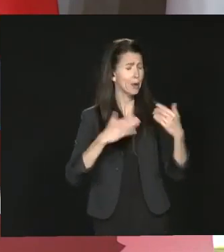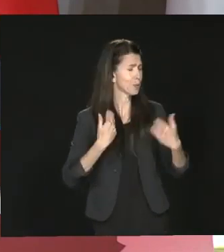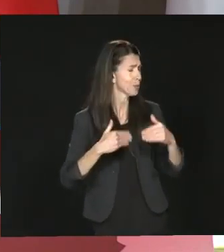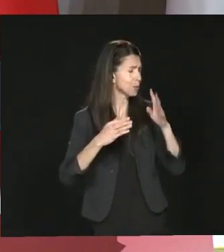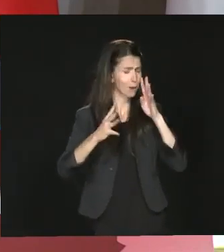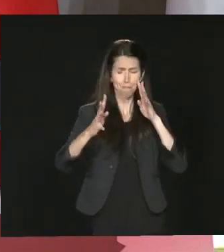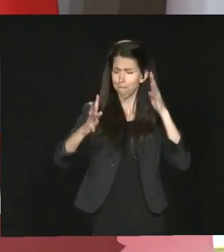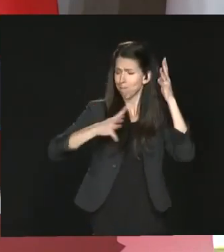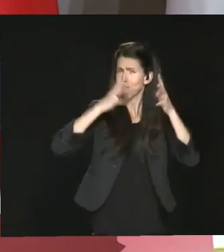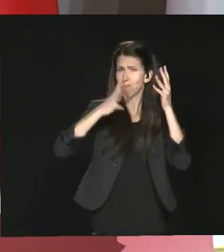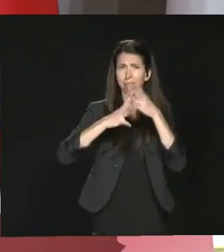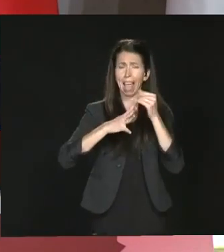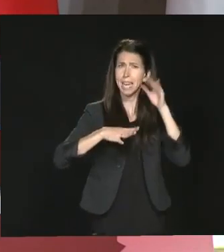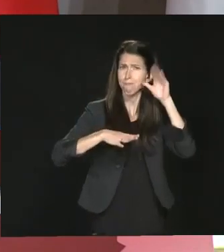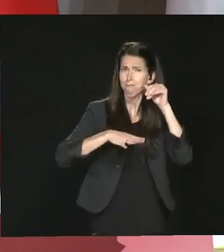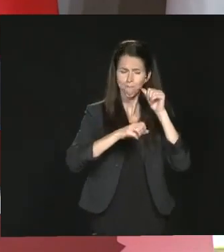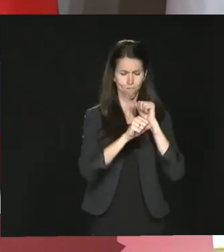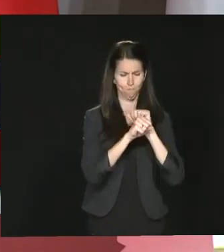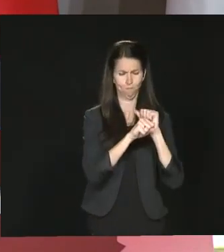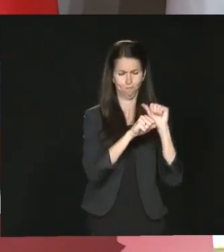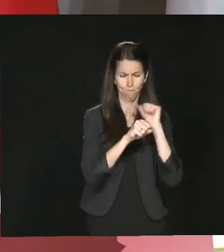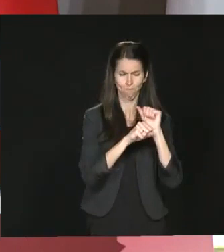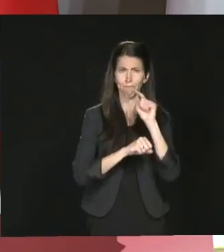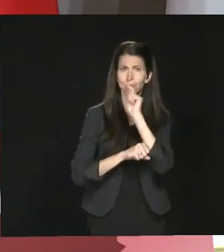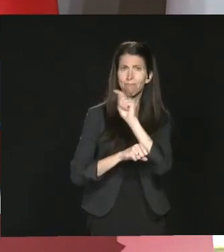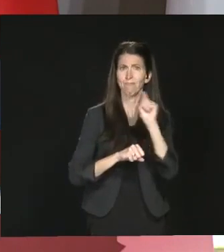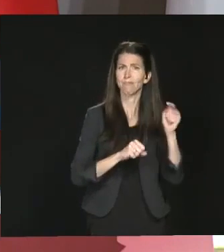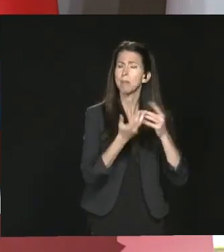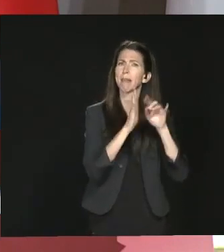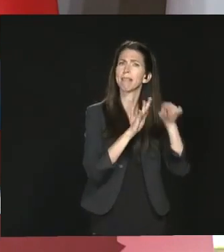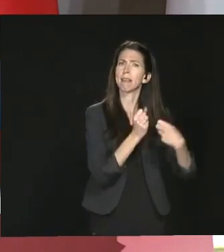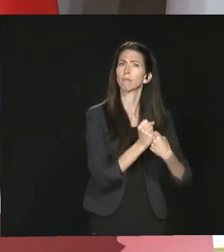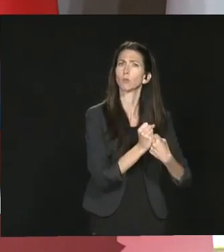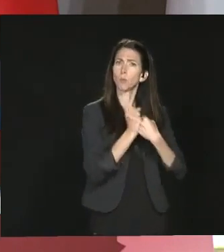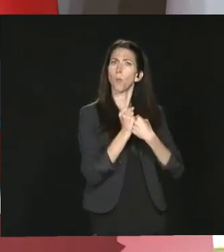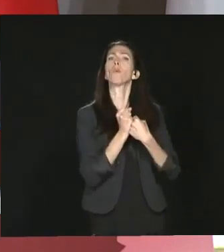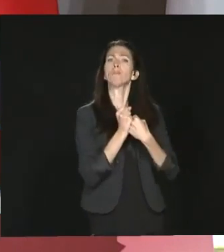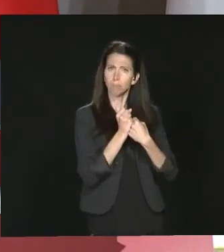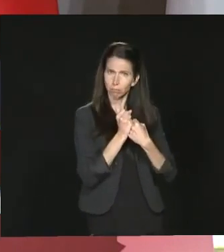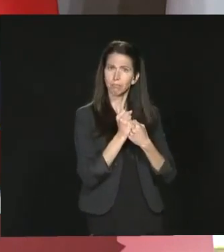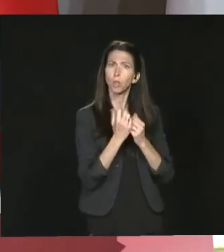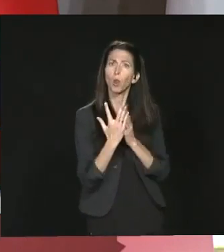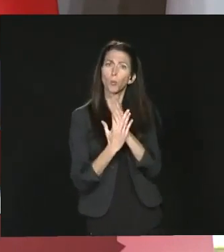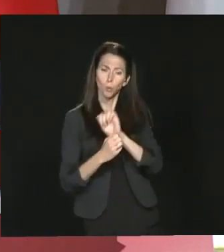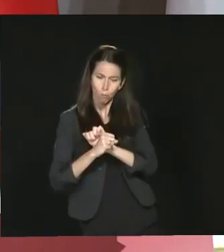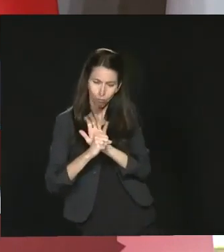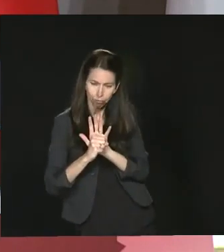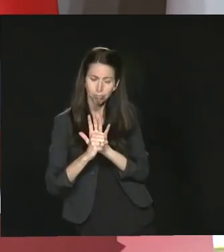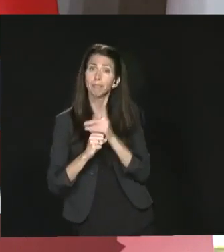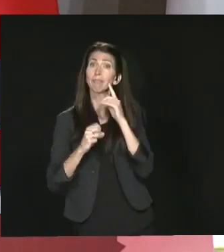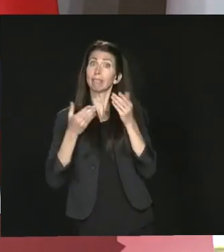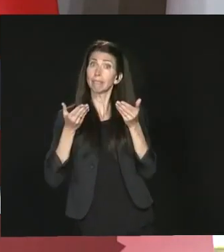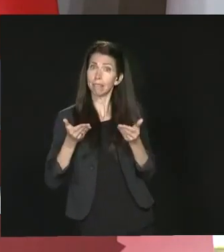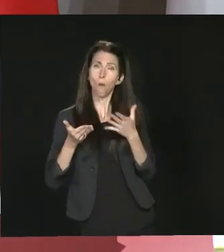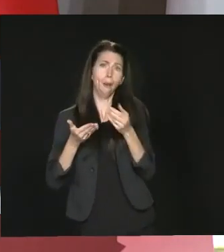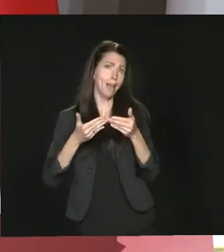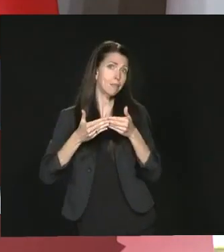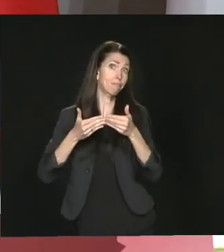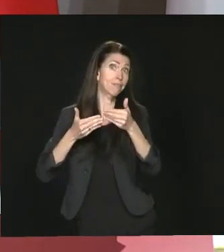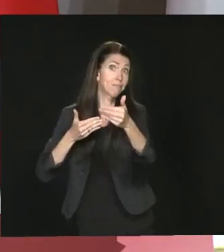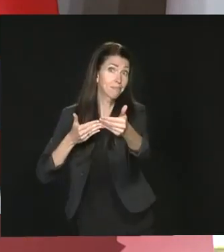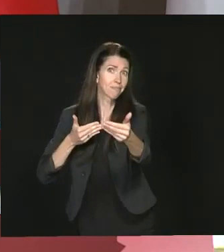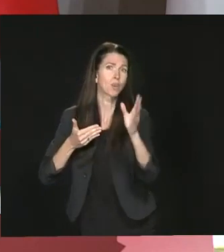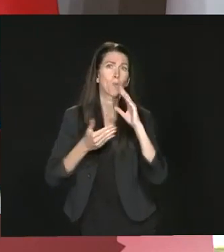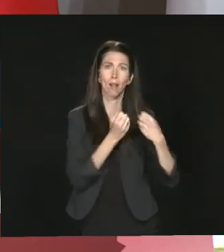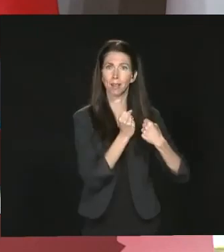companies to see us through the pandemic in the short and the long term. I am happy to announce that we have signed a